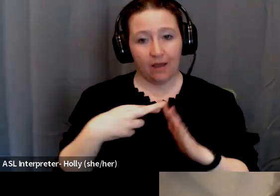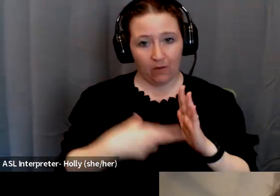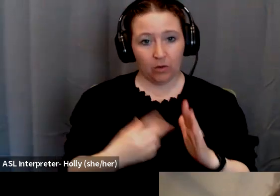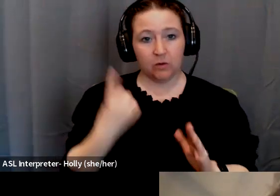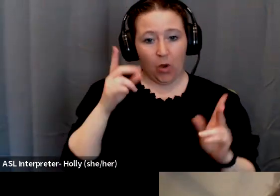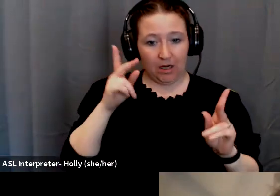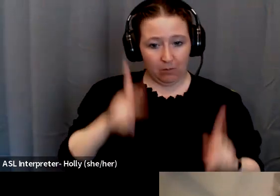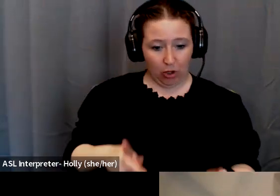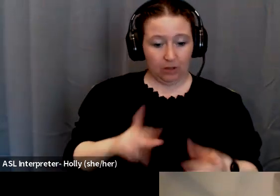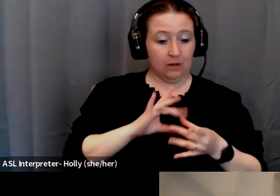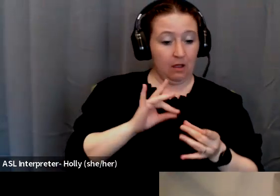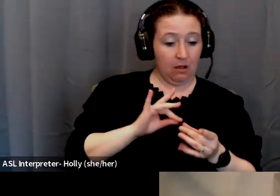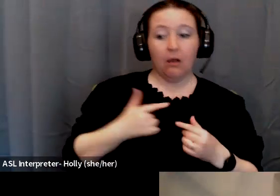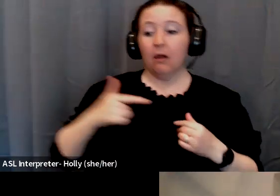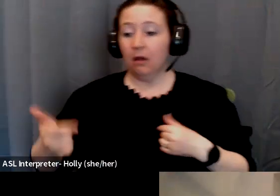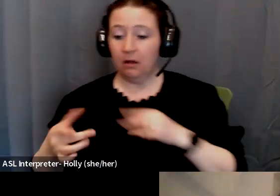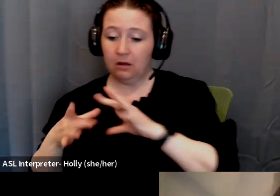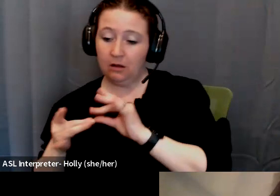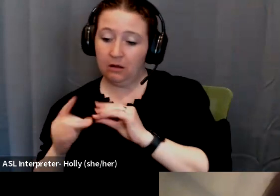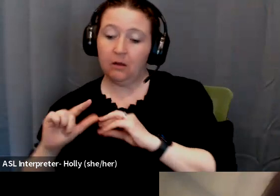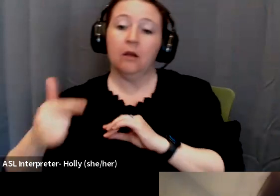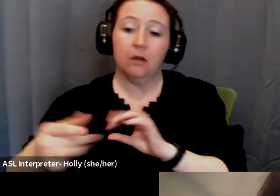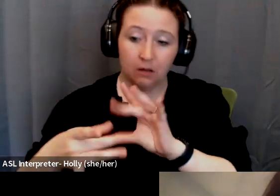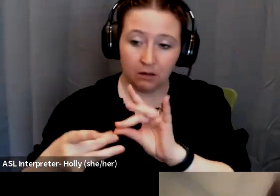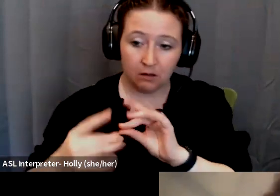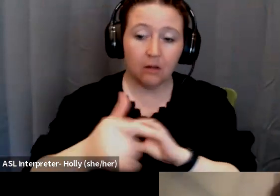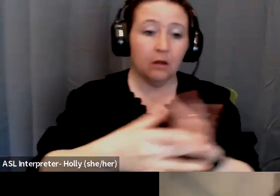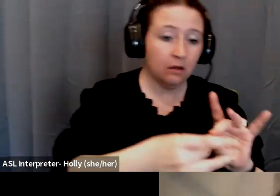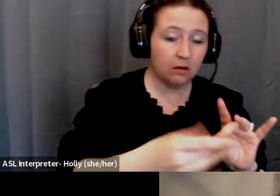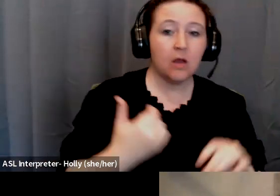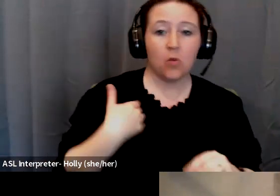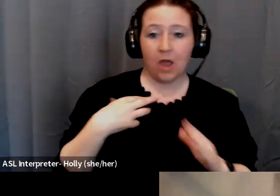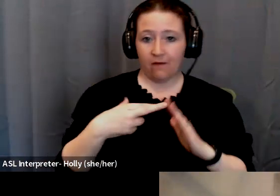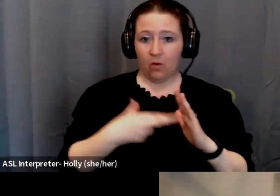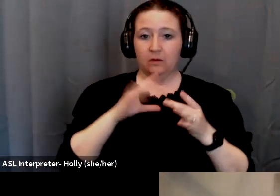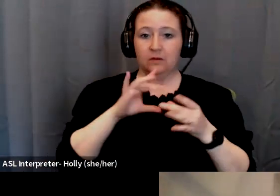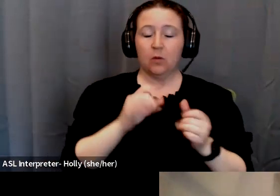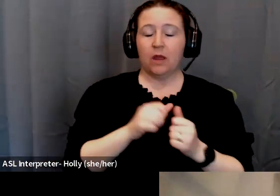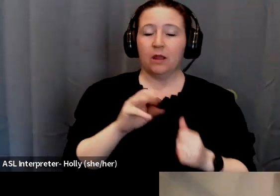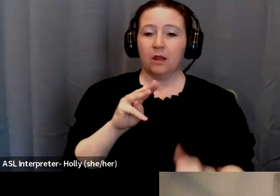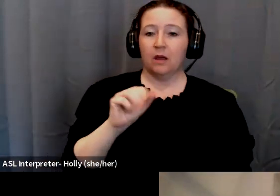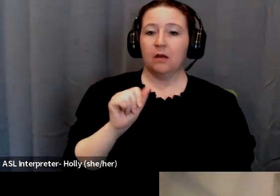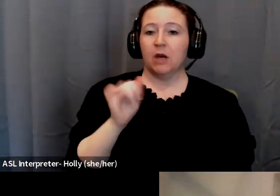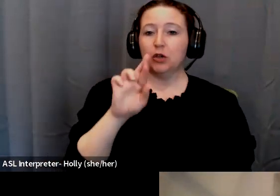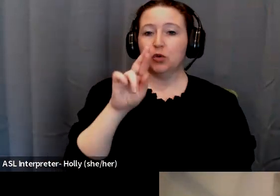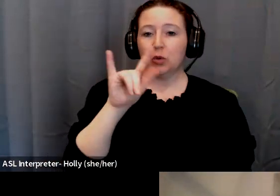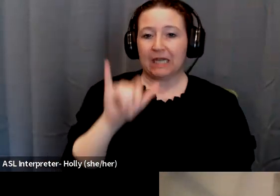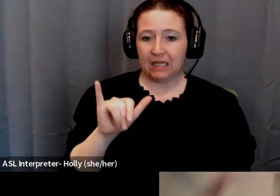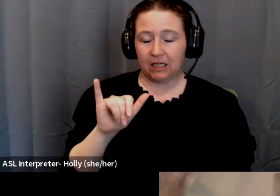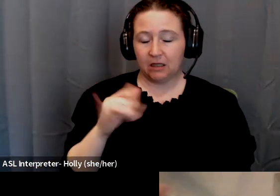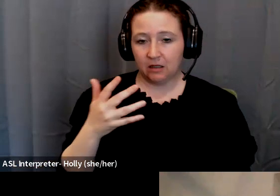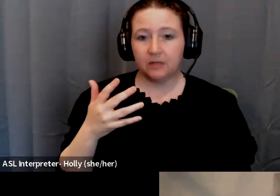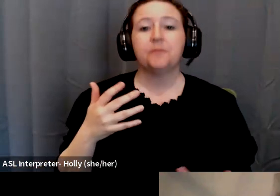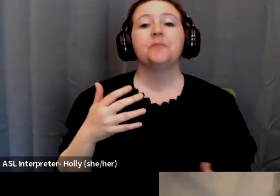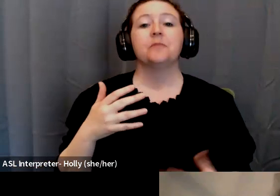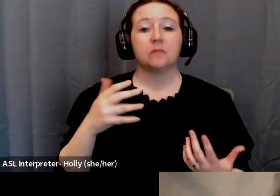at a time. We have rules about the majority rules, which means when people make their voices heard